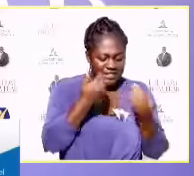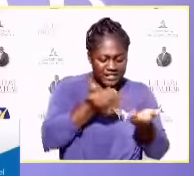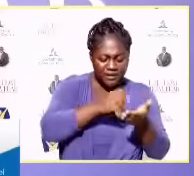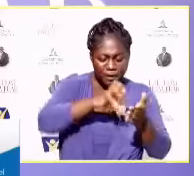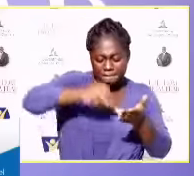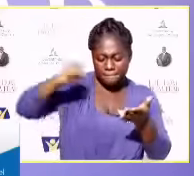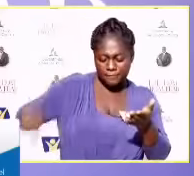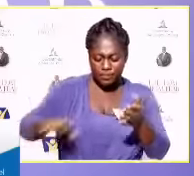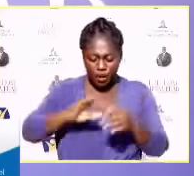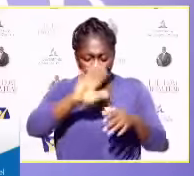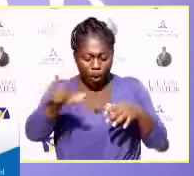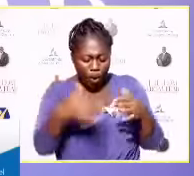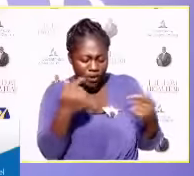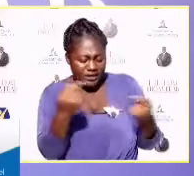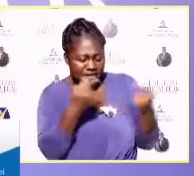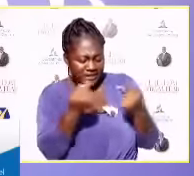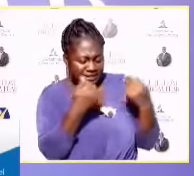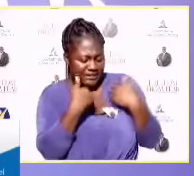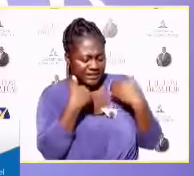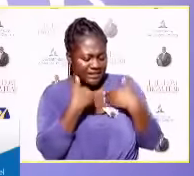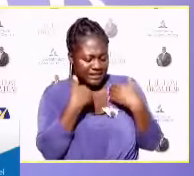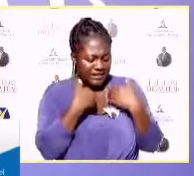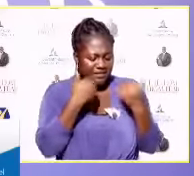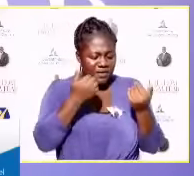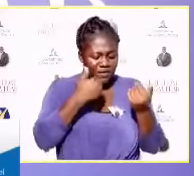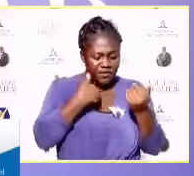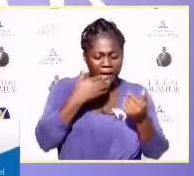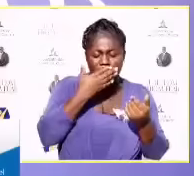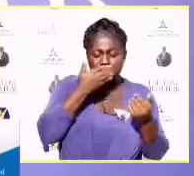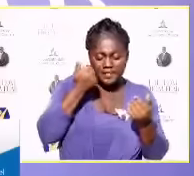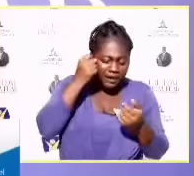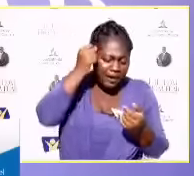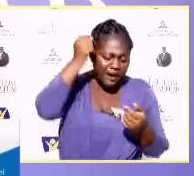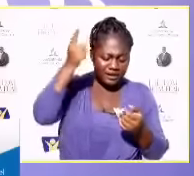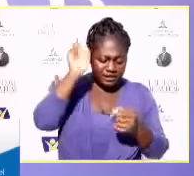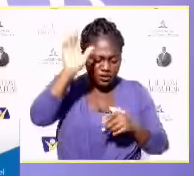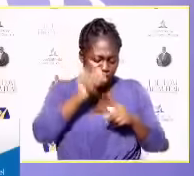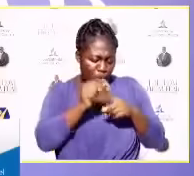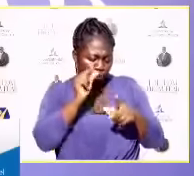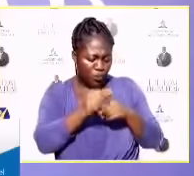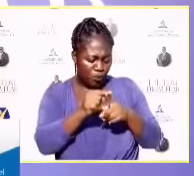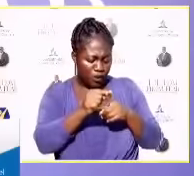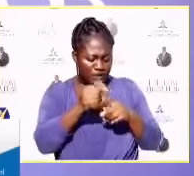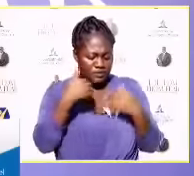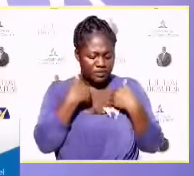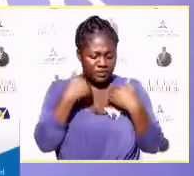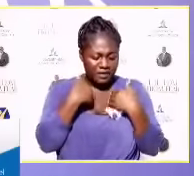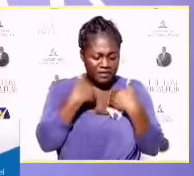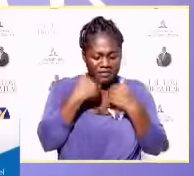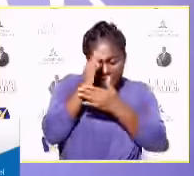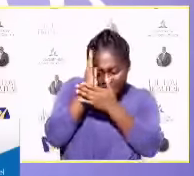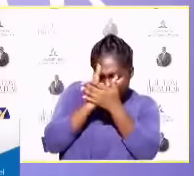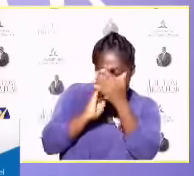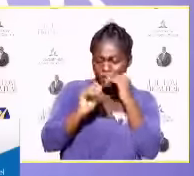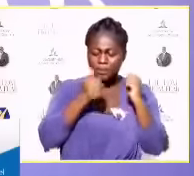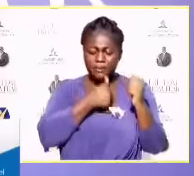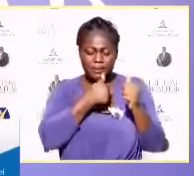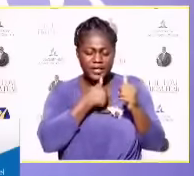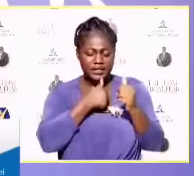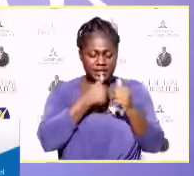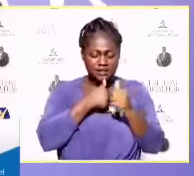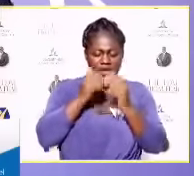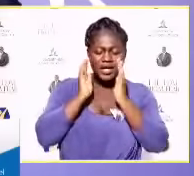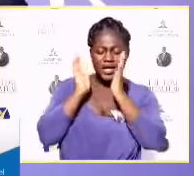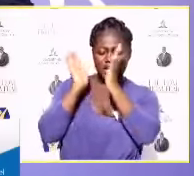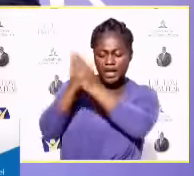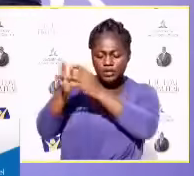every spot and stain that we may better understand your words to us. I humble myself before you, and I ask you, dear